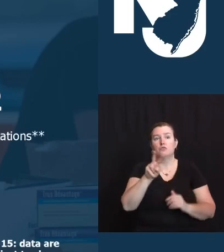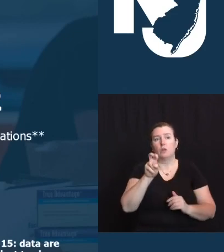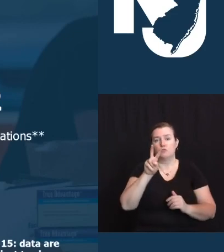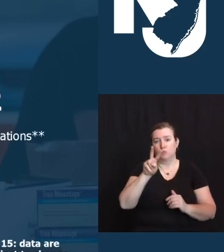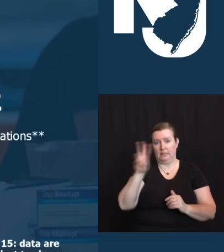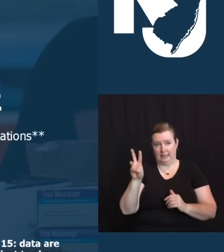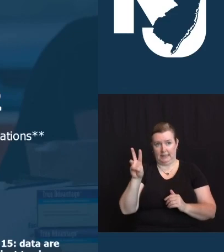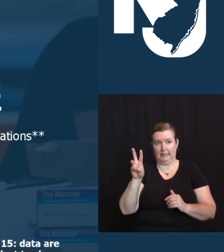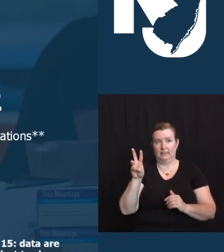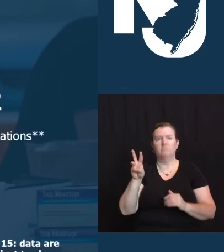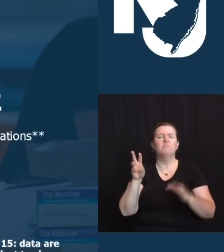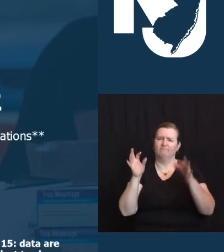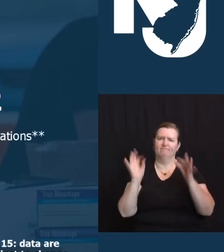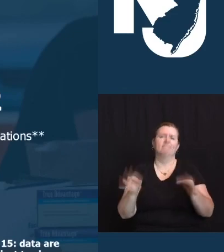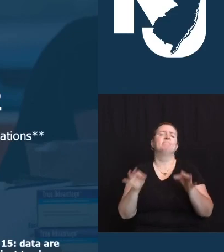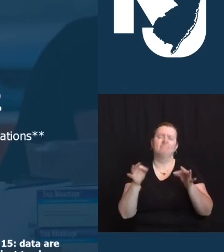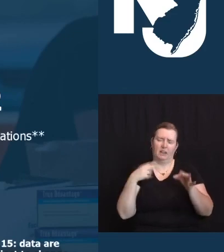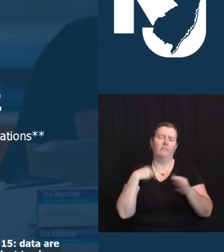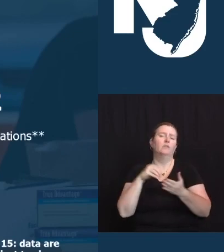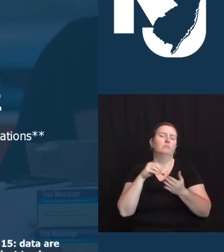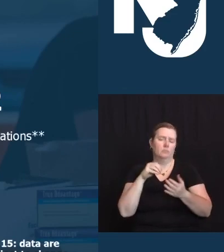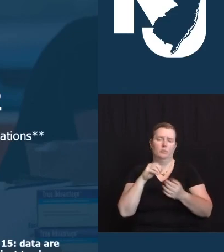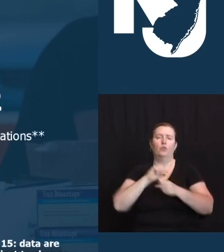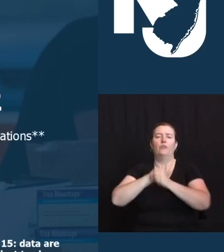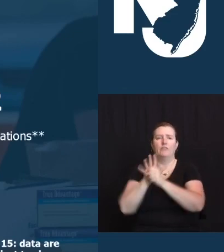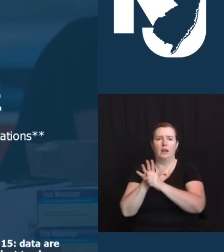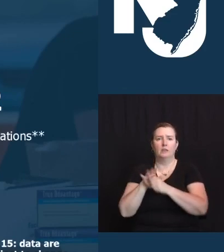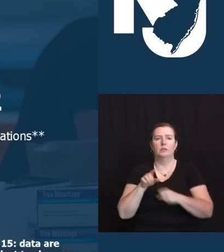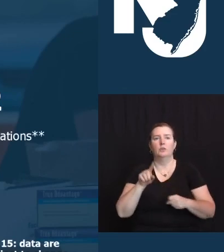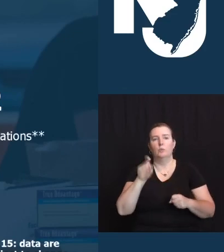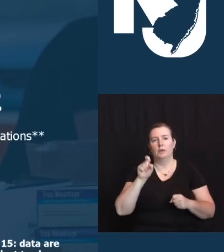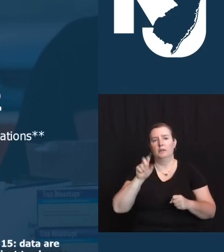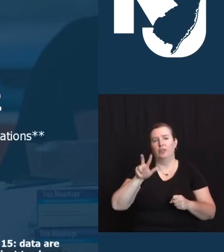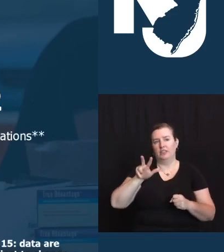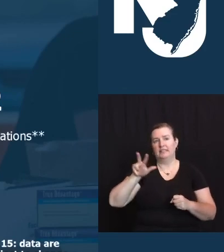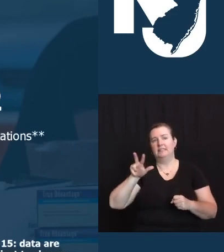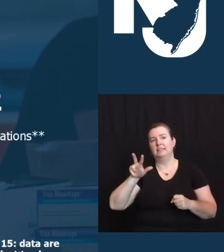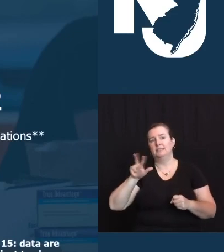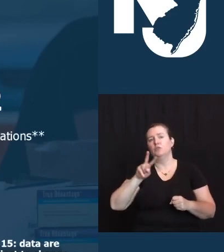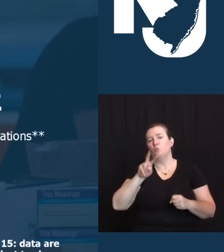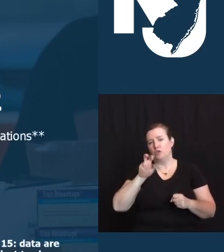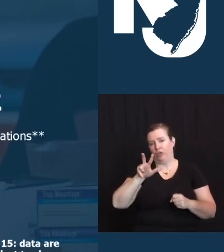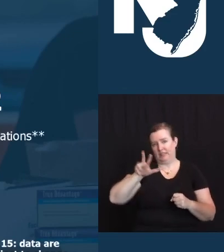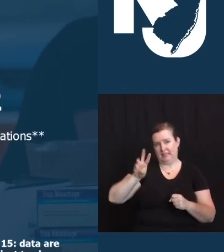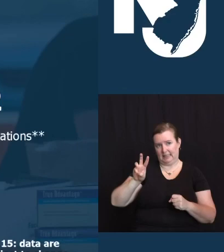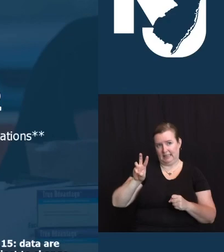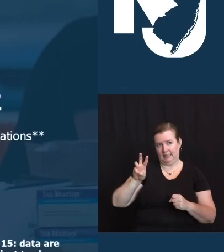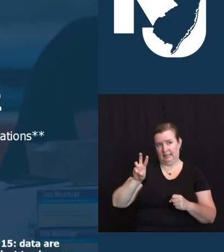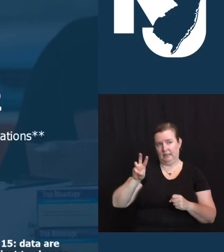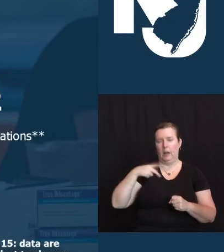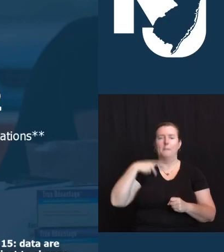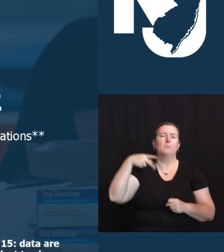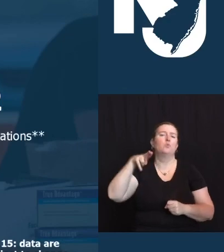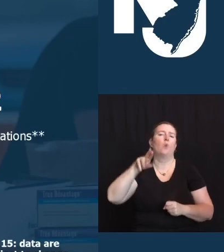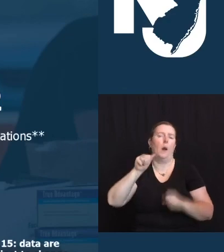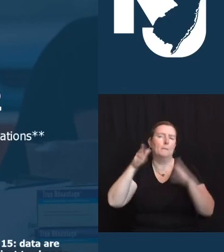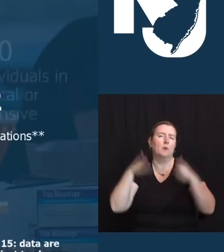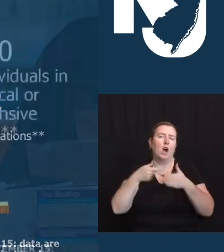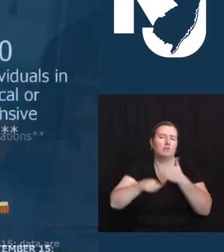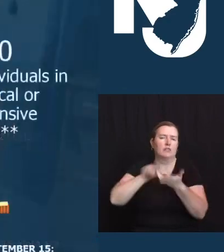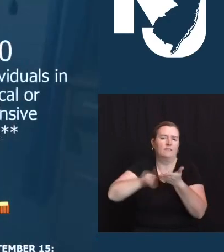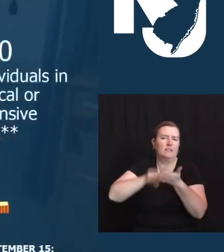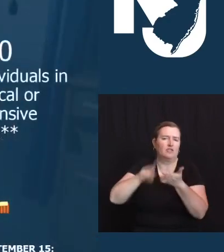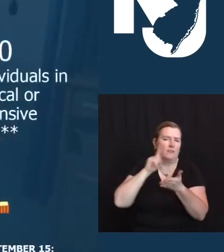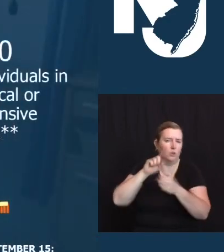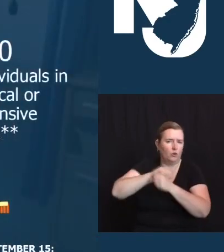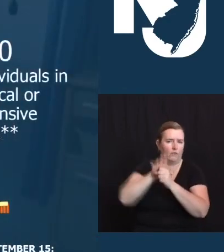known COVID positive, 236 were persons under investigation pending the return of a test result. Of that